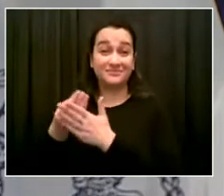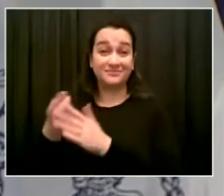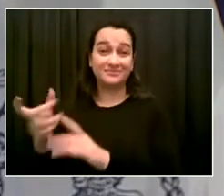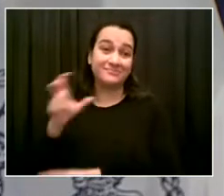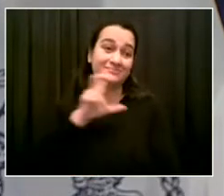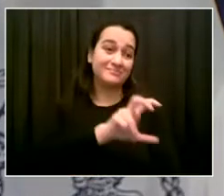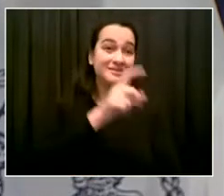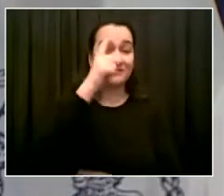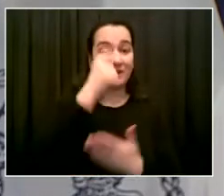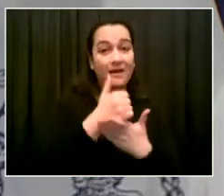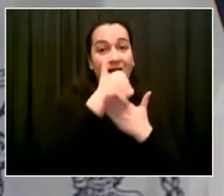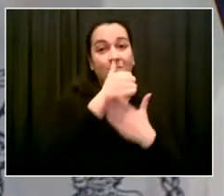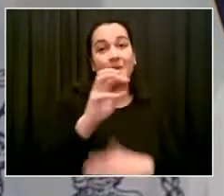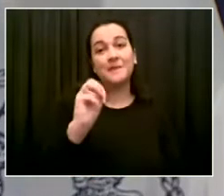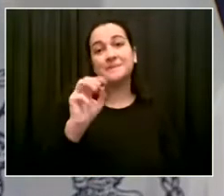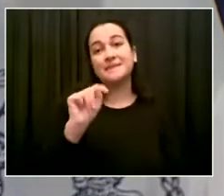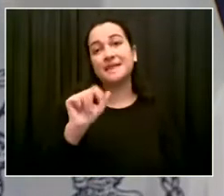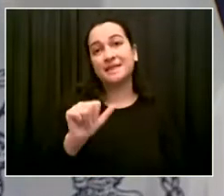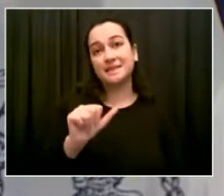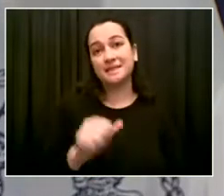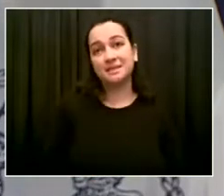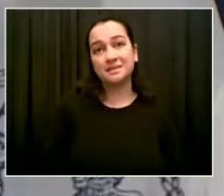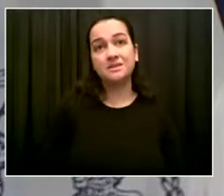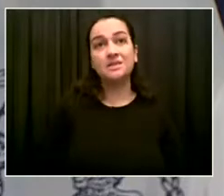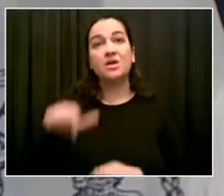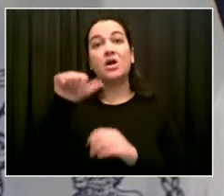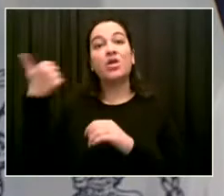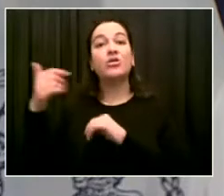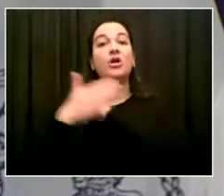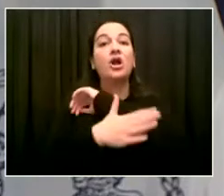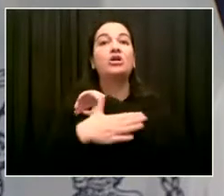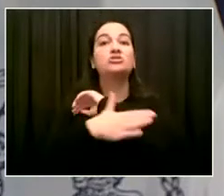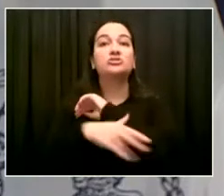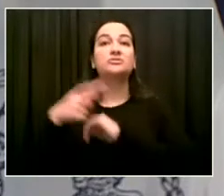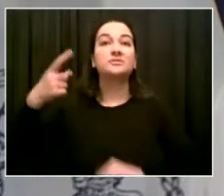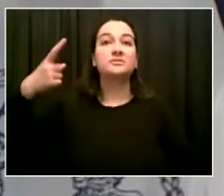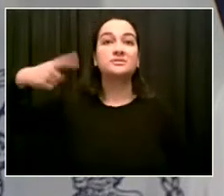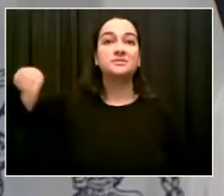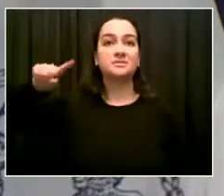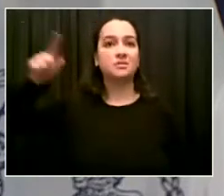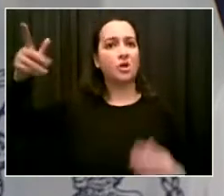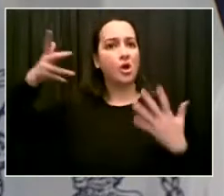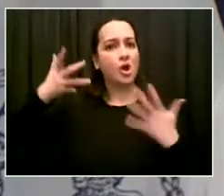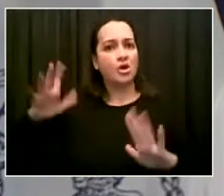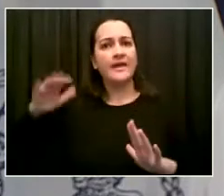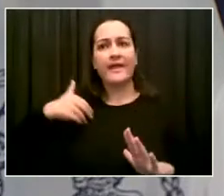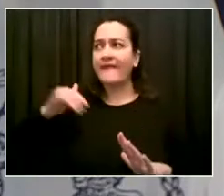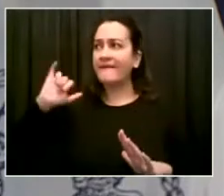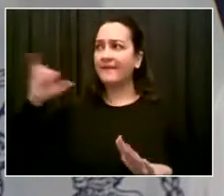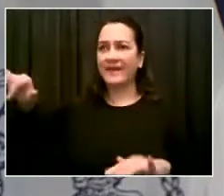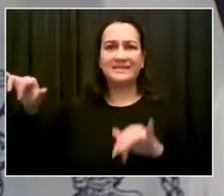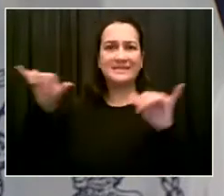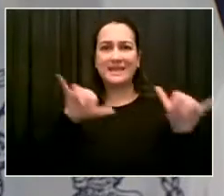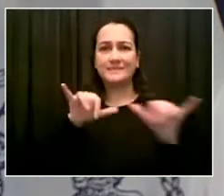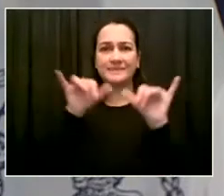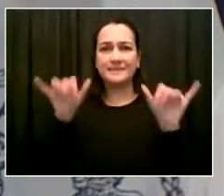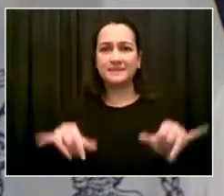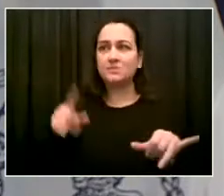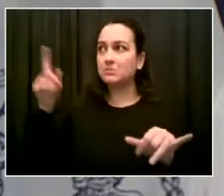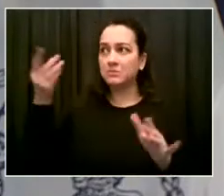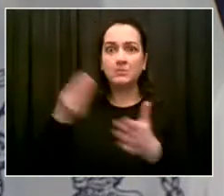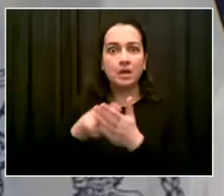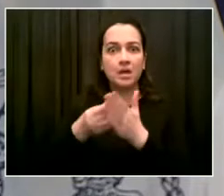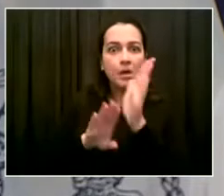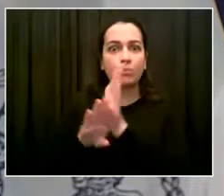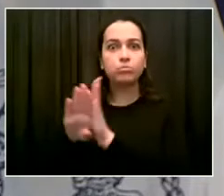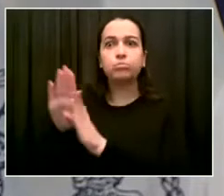I'm convinced this is the way forward. So we'll listen to everyone, but I don't have a doubt in my mind this is the way forward. Go ahead.